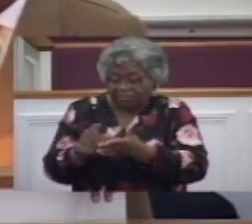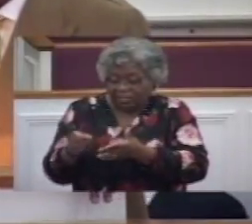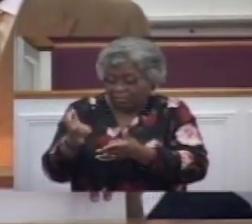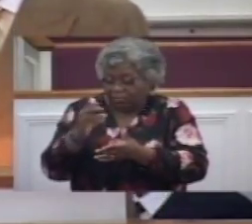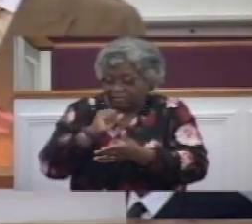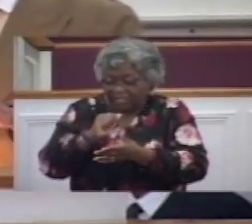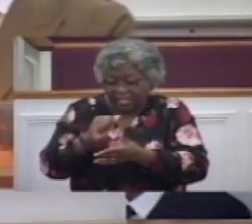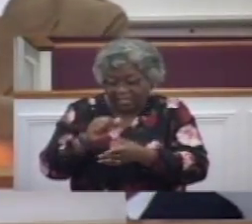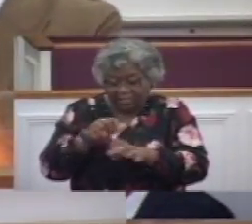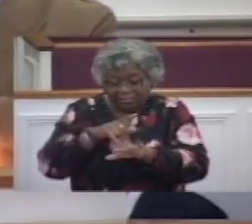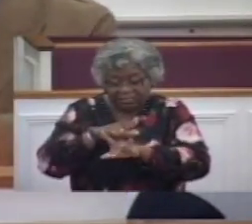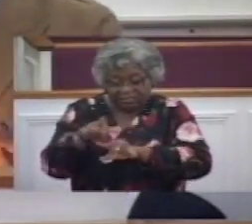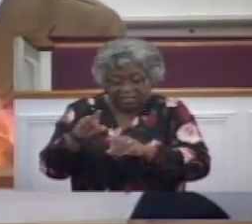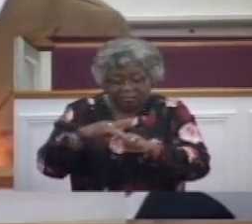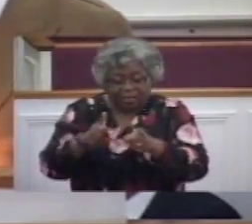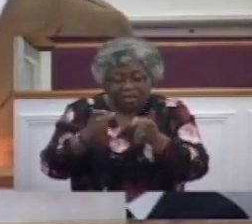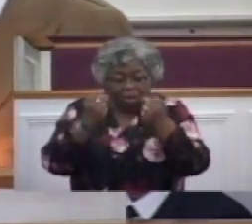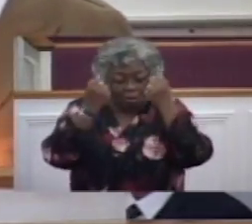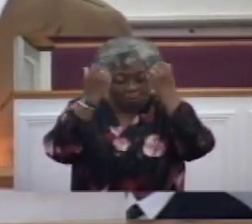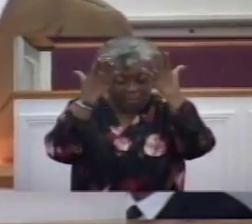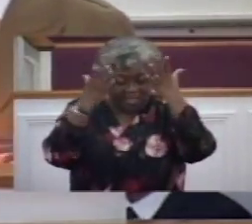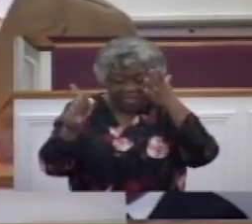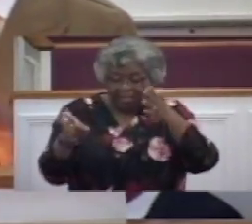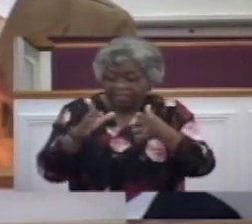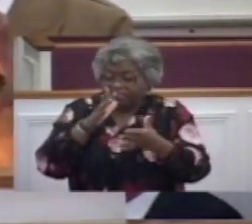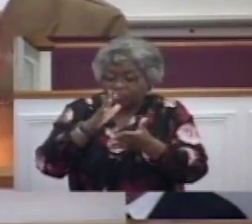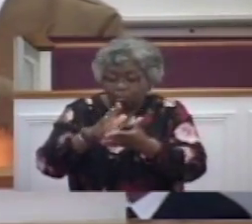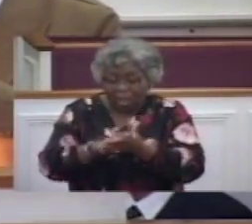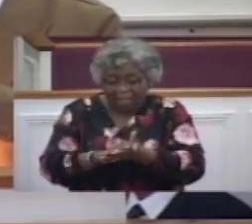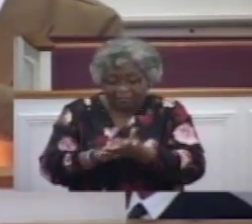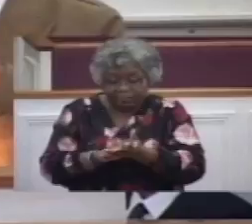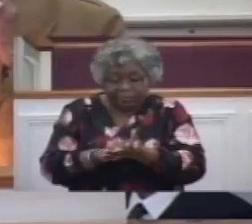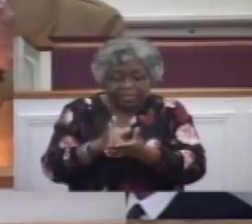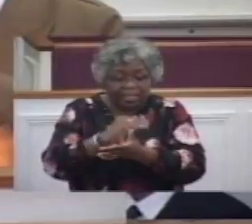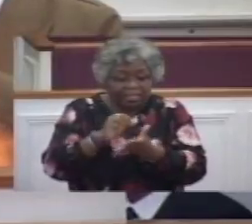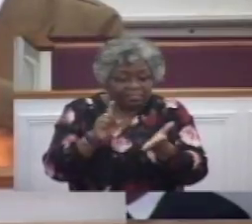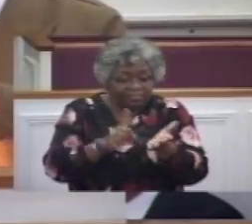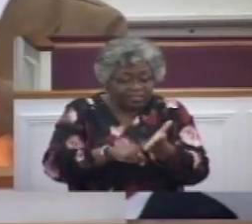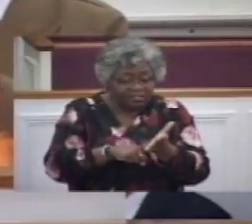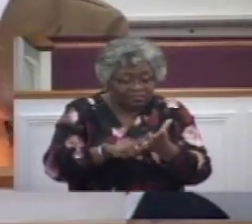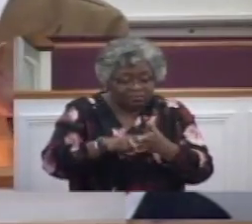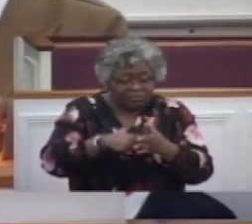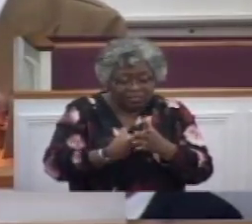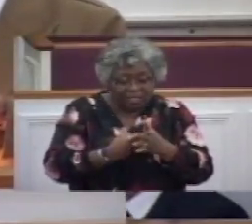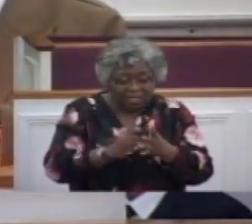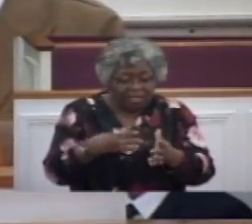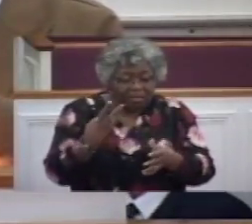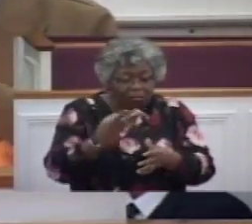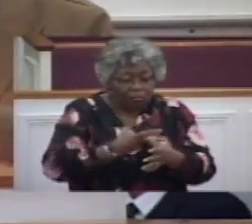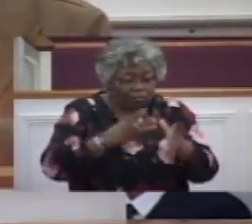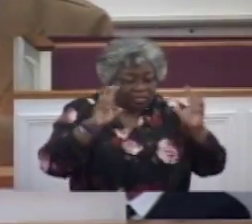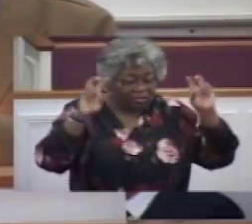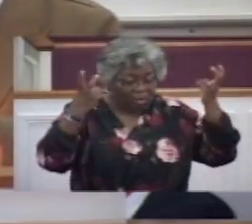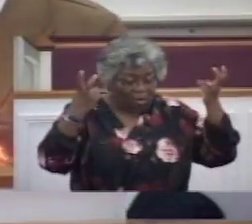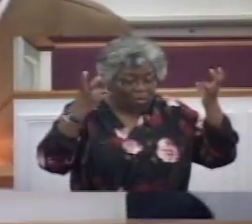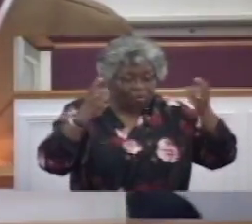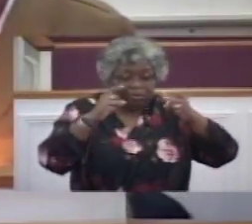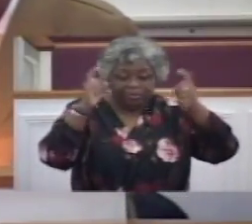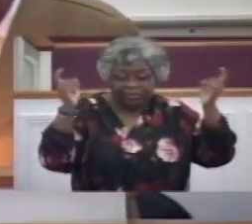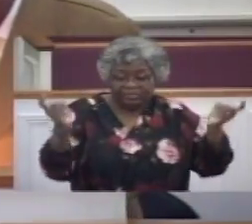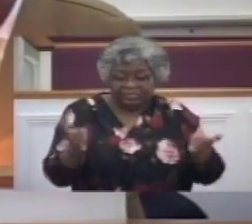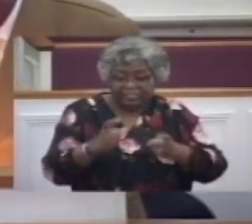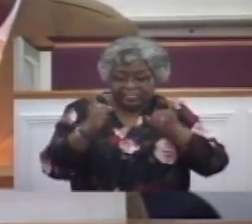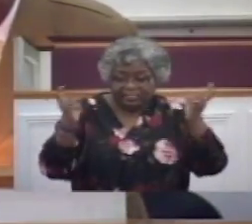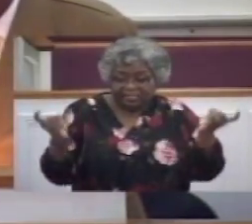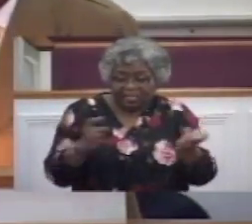deceived, but just obeyed his wife, and this brought about what we call sin.